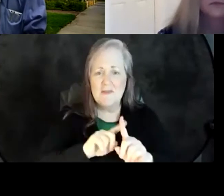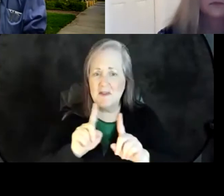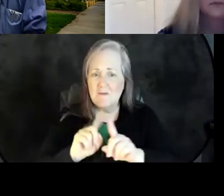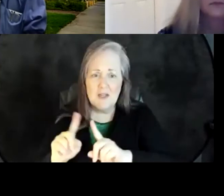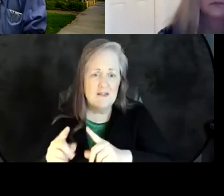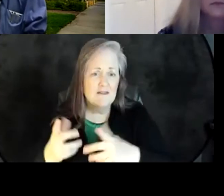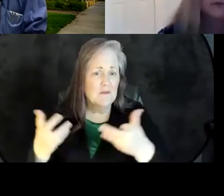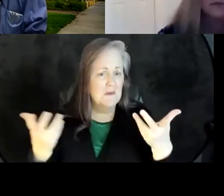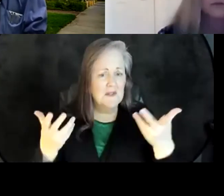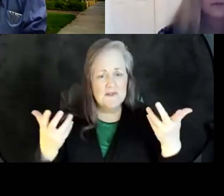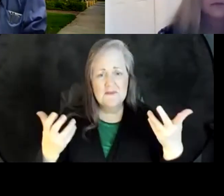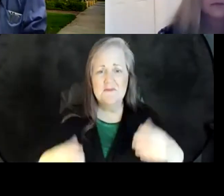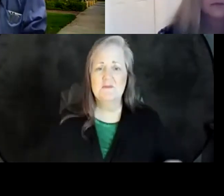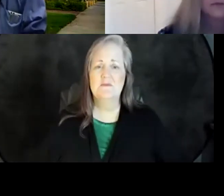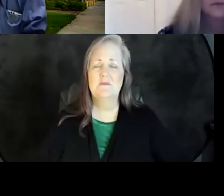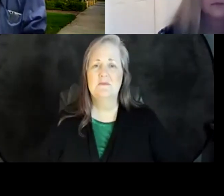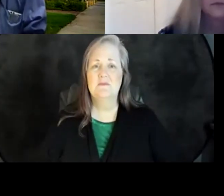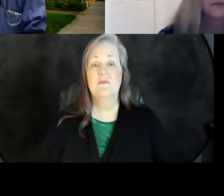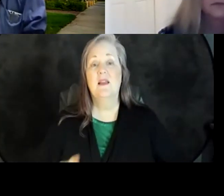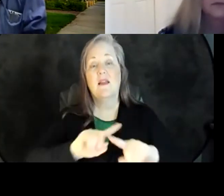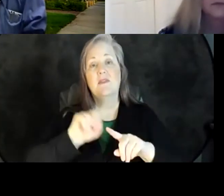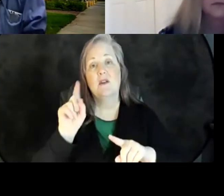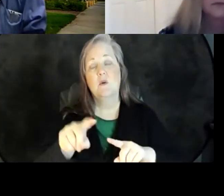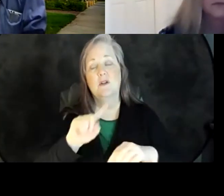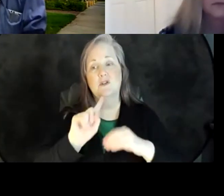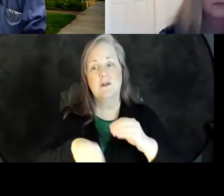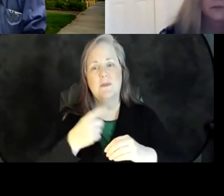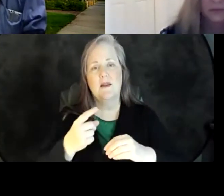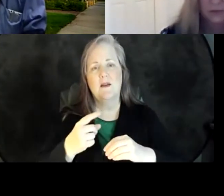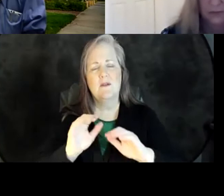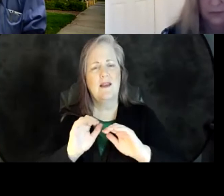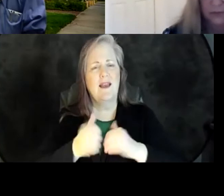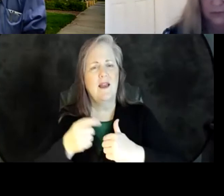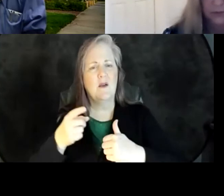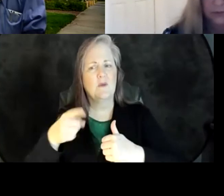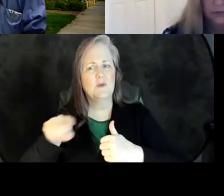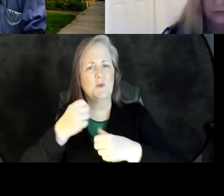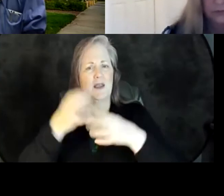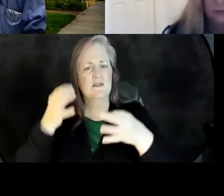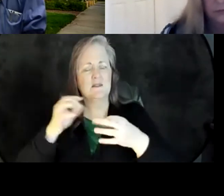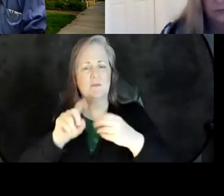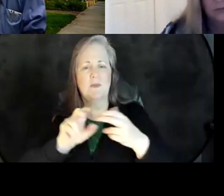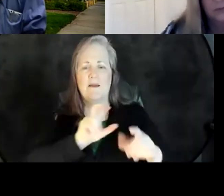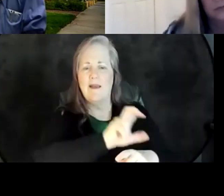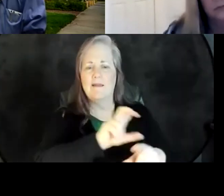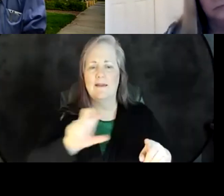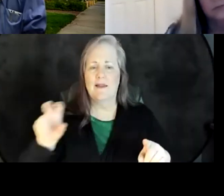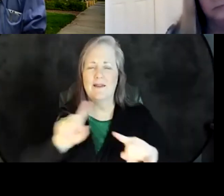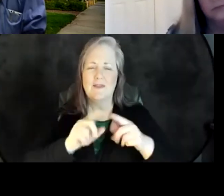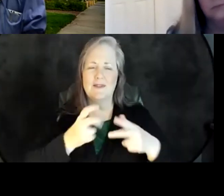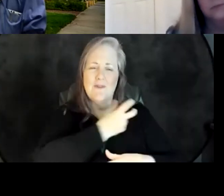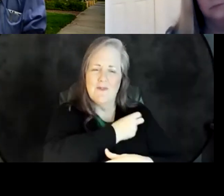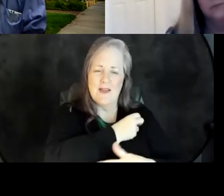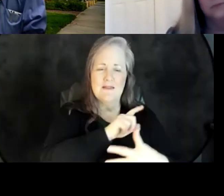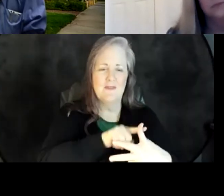other. And then also a question about how decisions are made about allocating the different vaccines to different